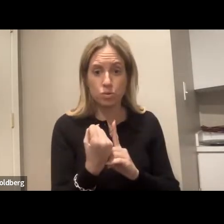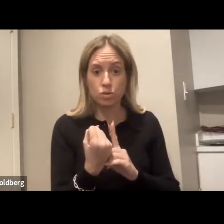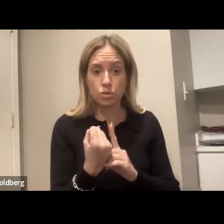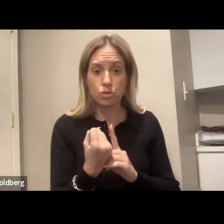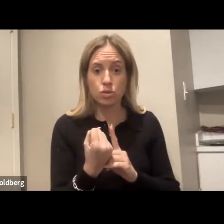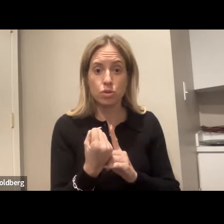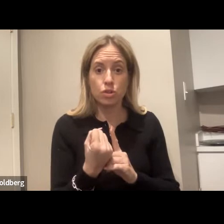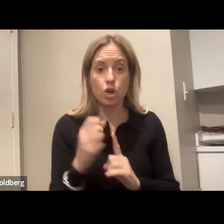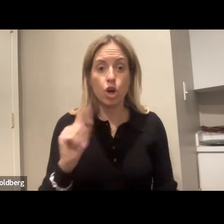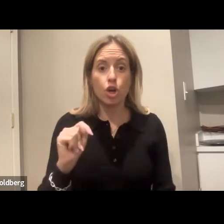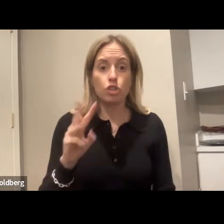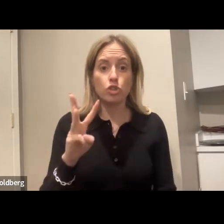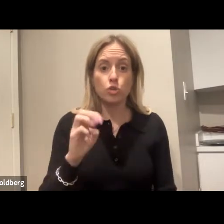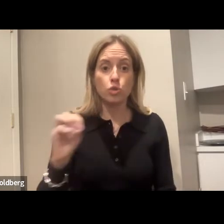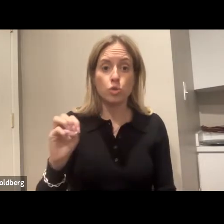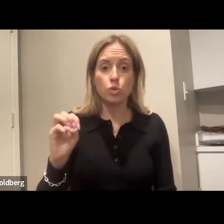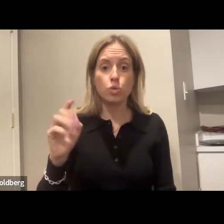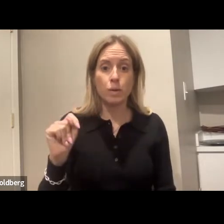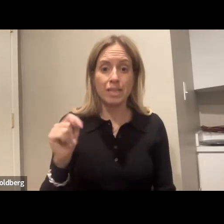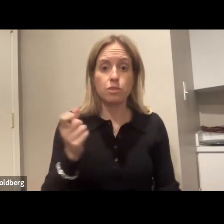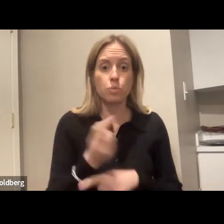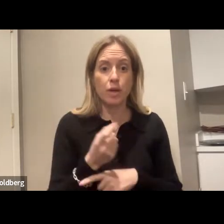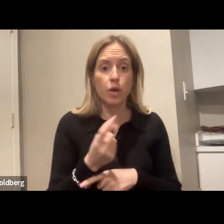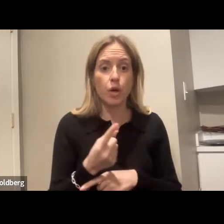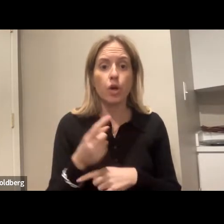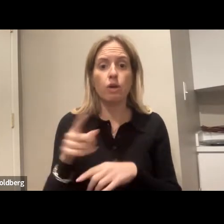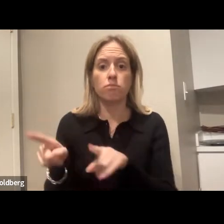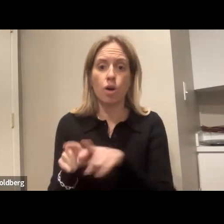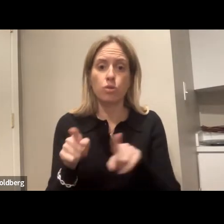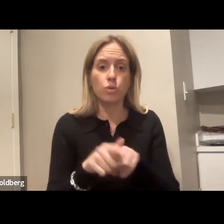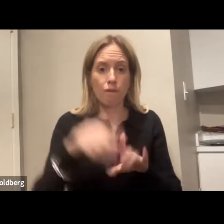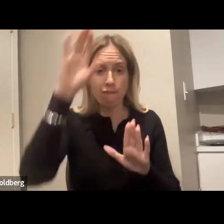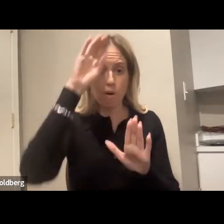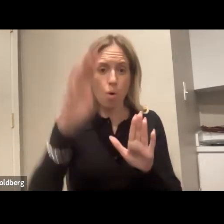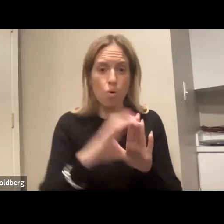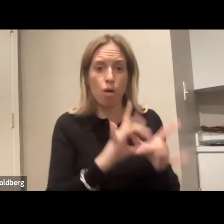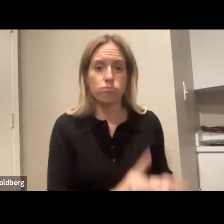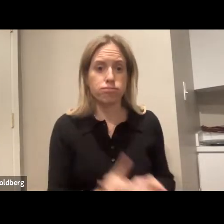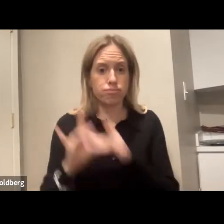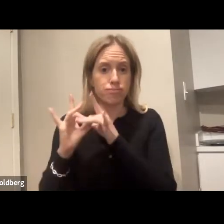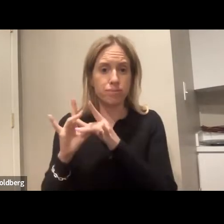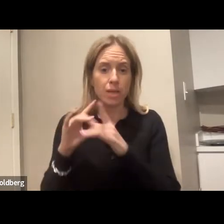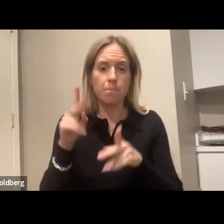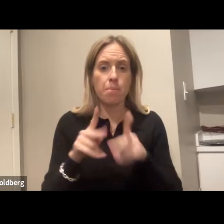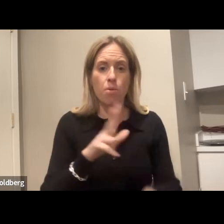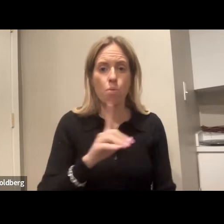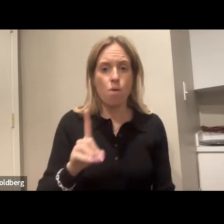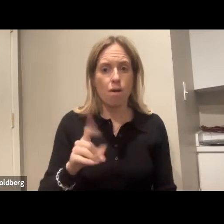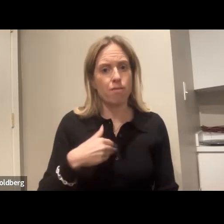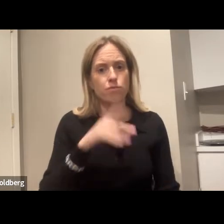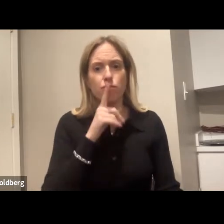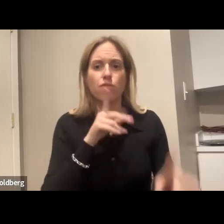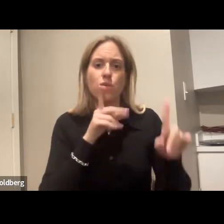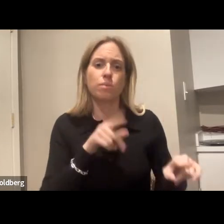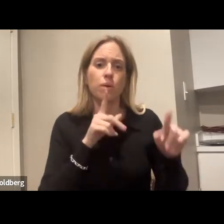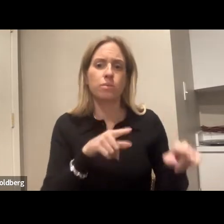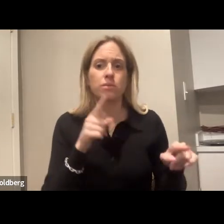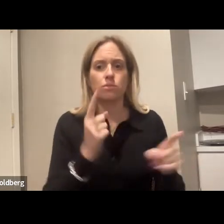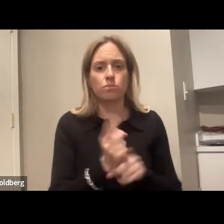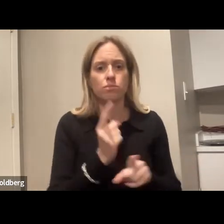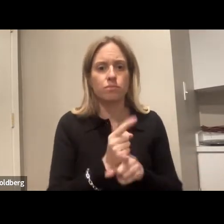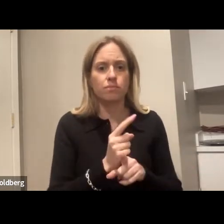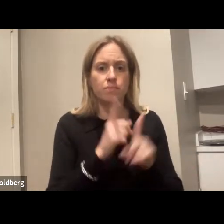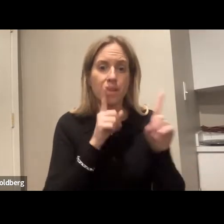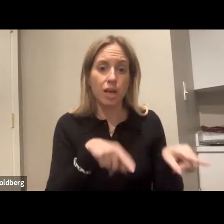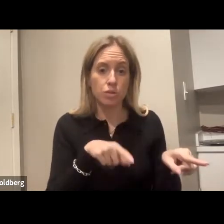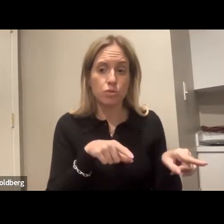also is very simple, just to attach a photo, and usually the folks at 311 have been very responsive to properly enter the service request